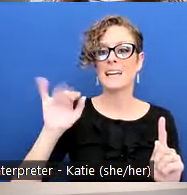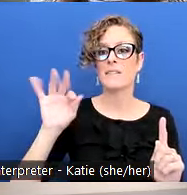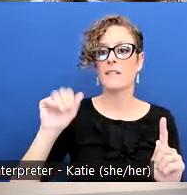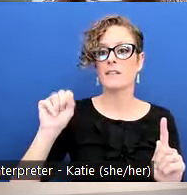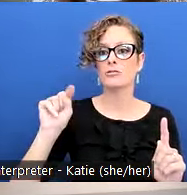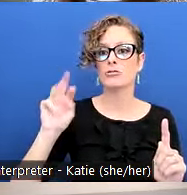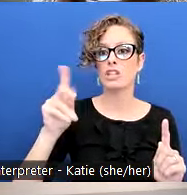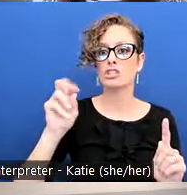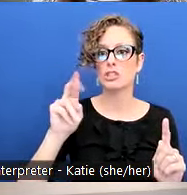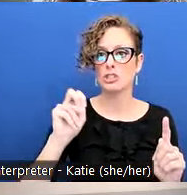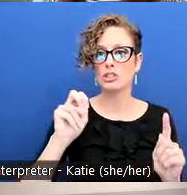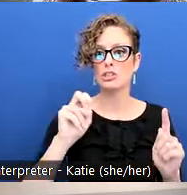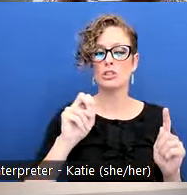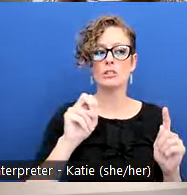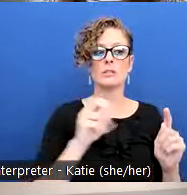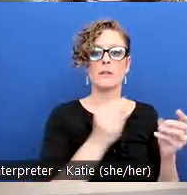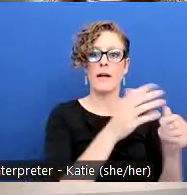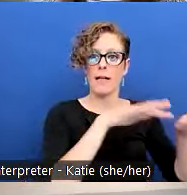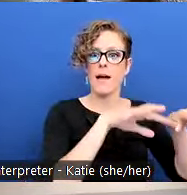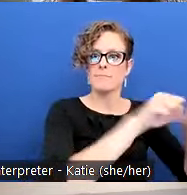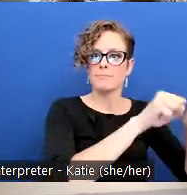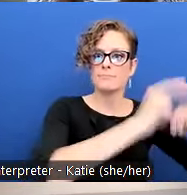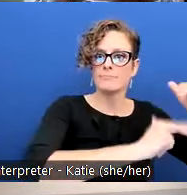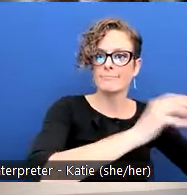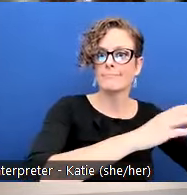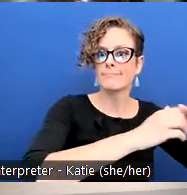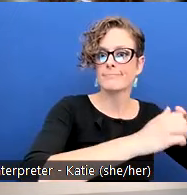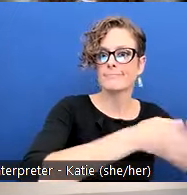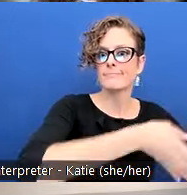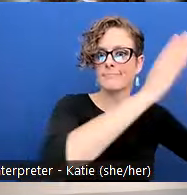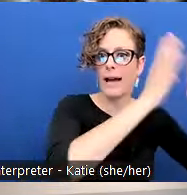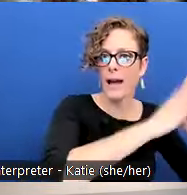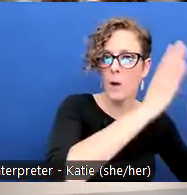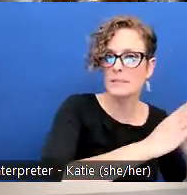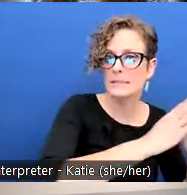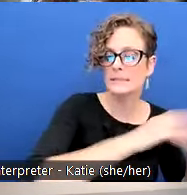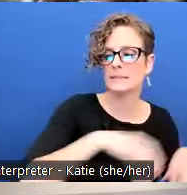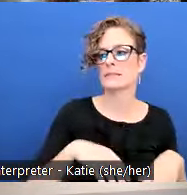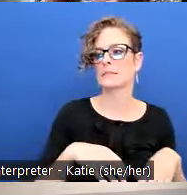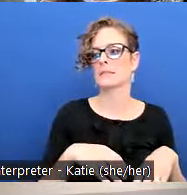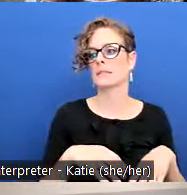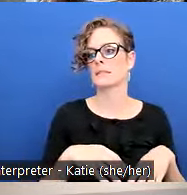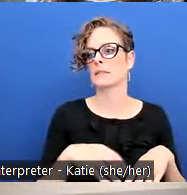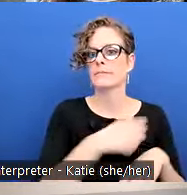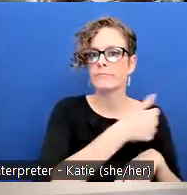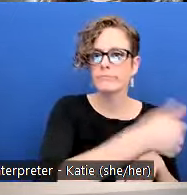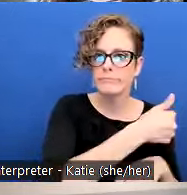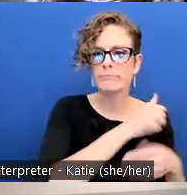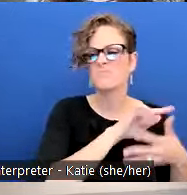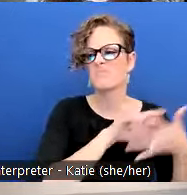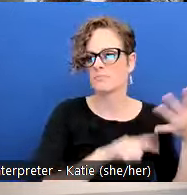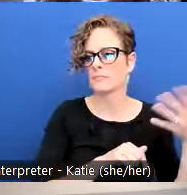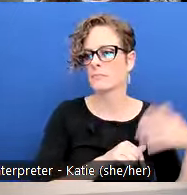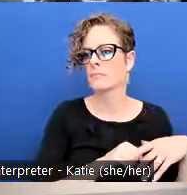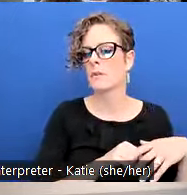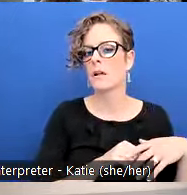housing. But I wanted to highlight in particular that it includes the provision of time-limited rental